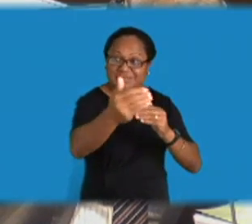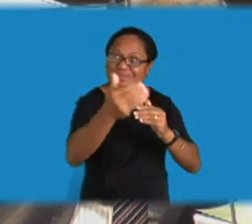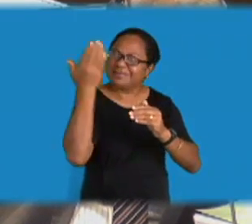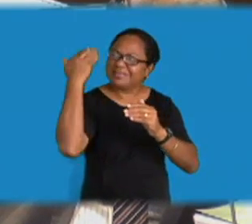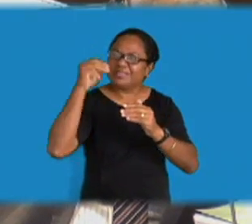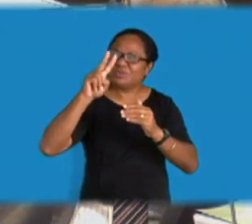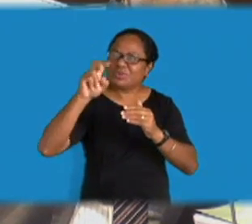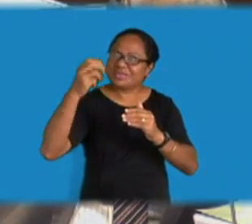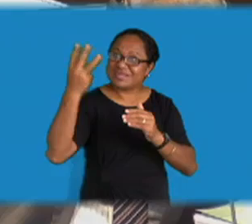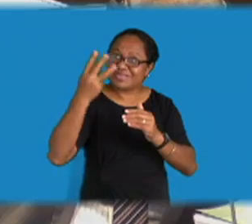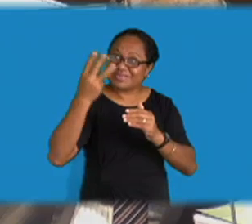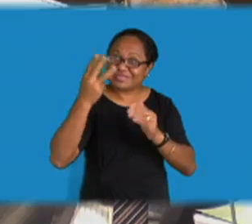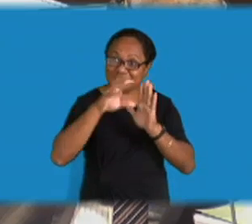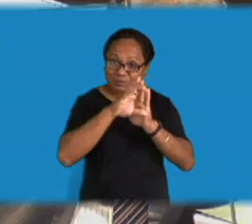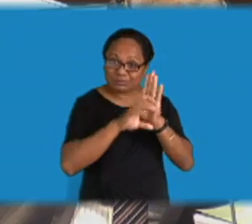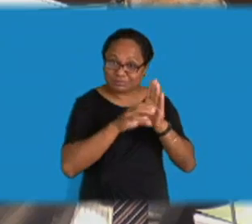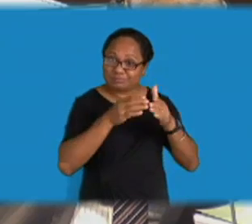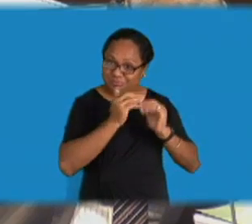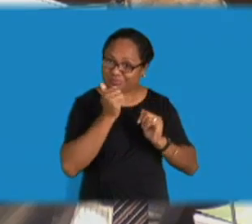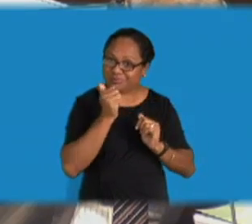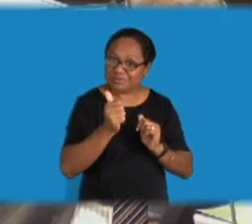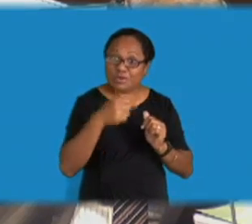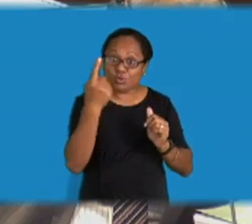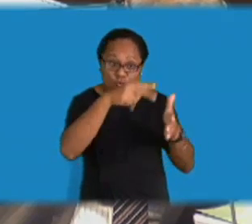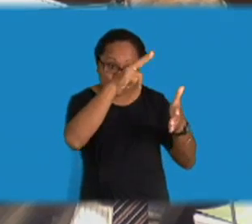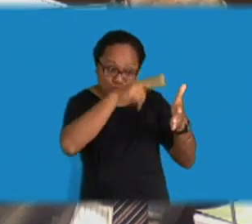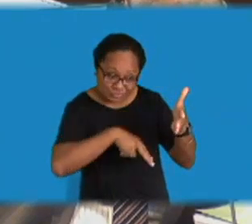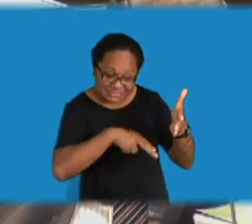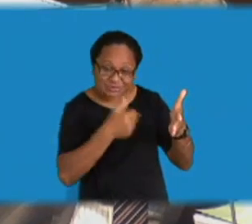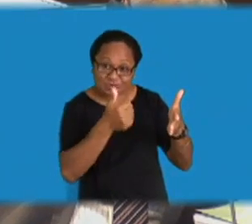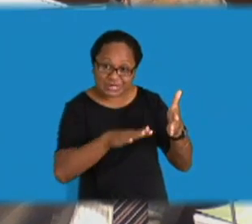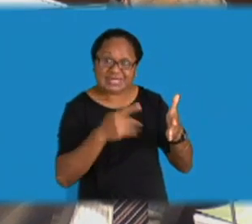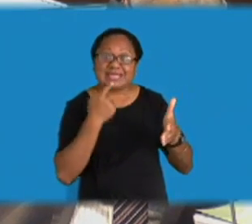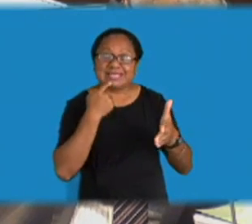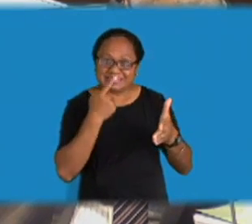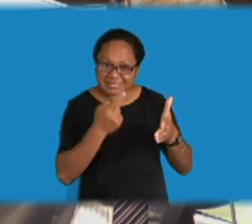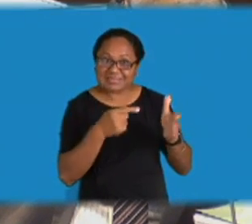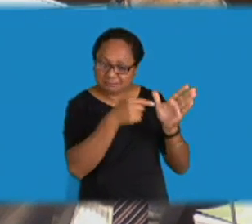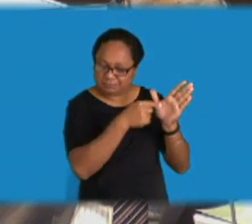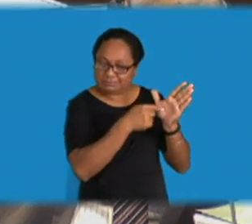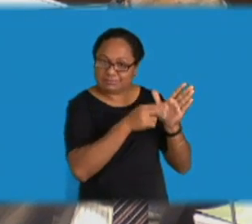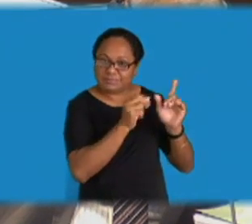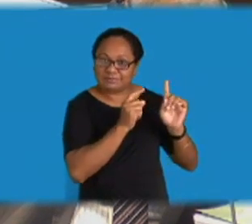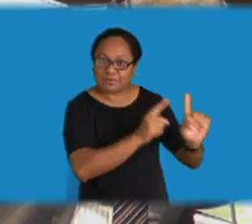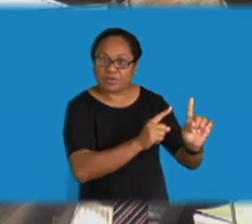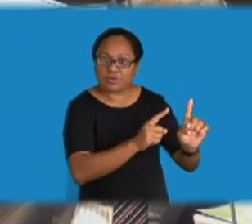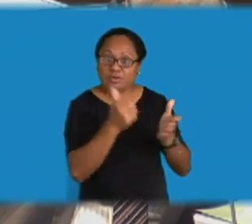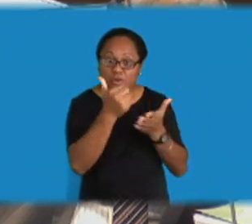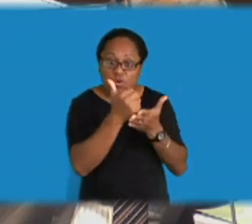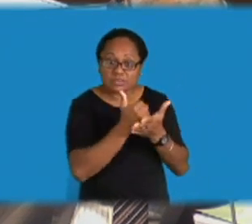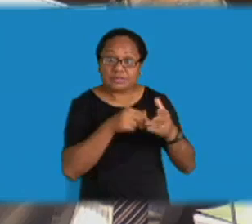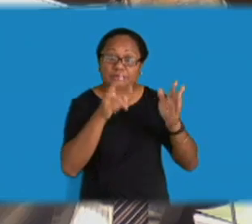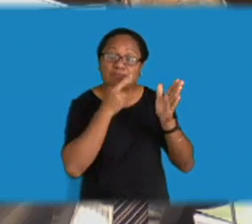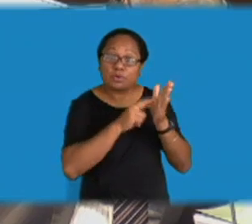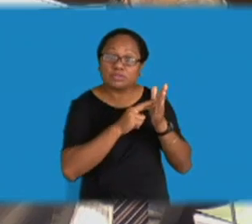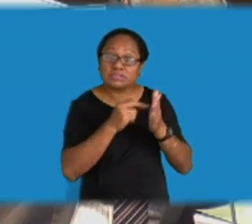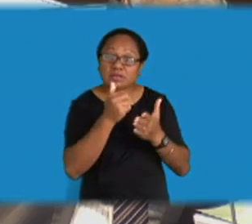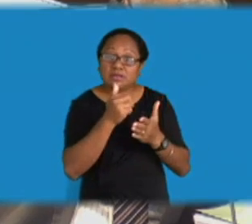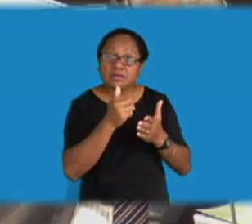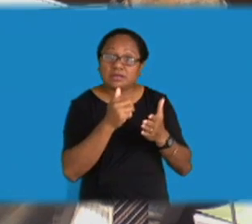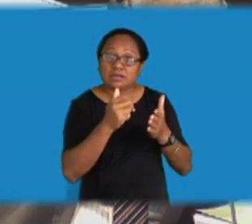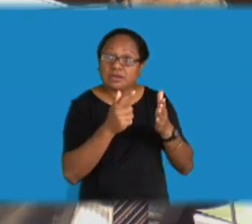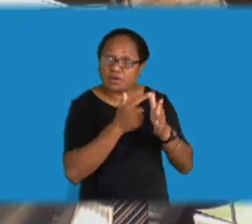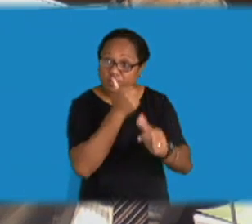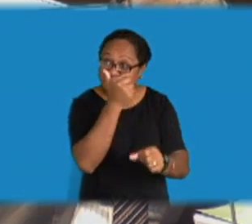2013 Constitution was in place, and anybody who read it would know that particular provisions kick in, audit reports from the Office of the Auditor General would be given